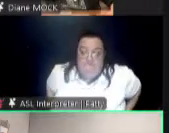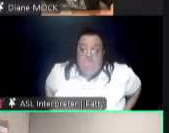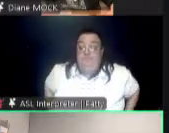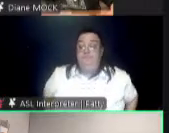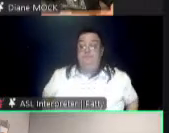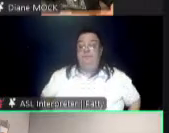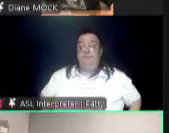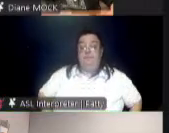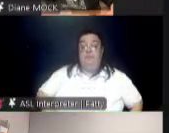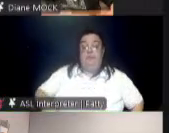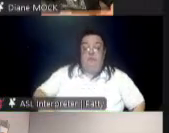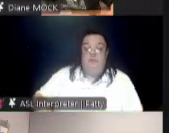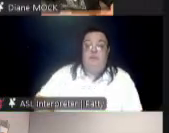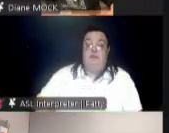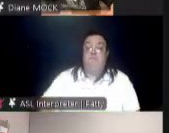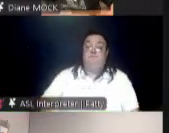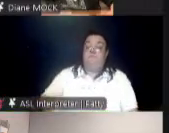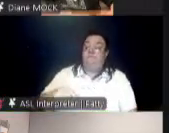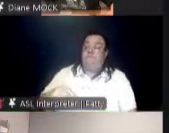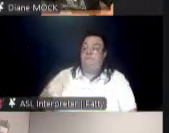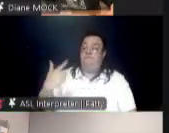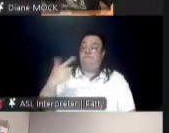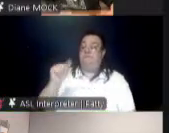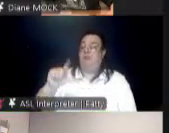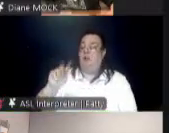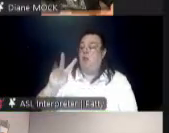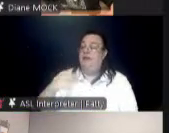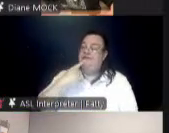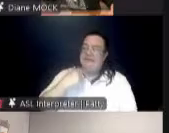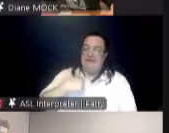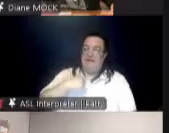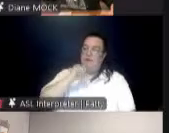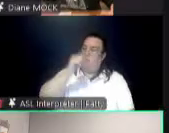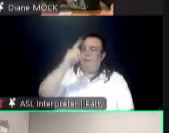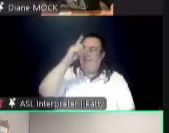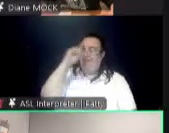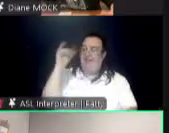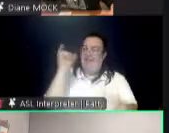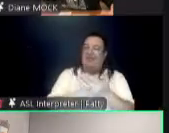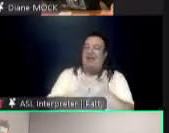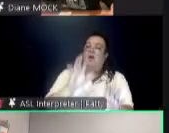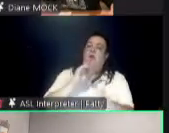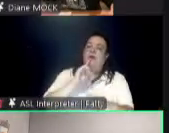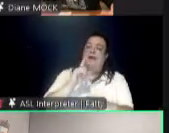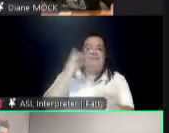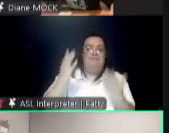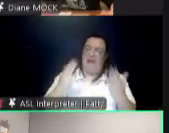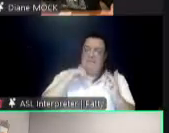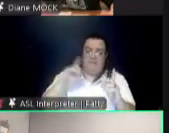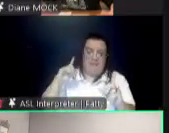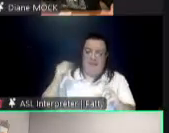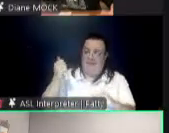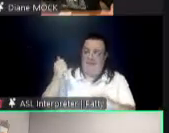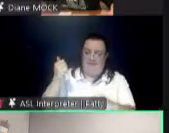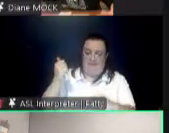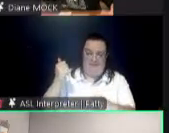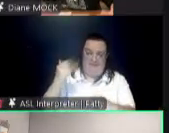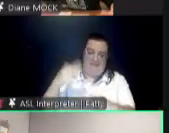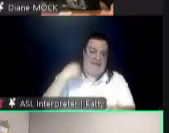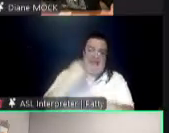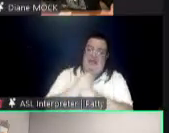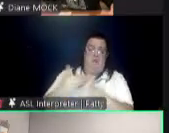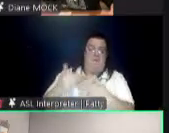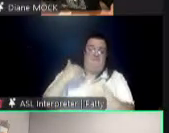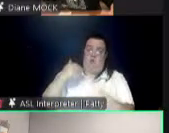And I will say that I don't think that this has been, it's probably been 15 years before this was even